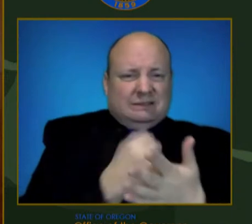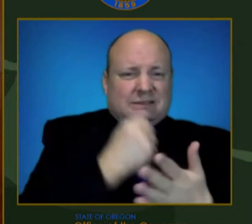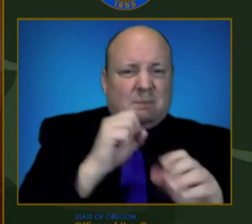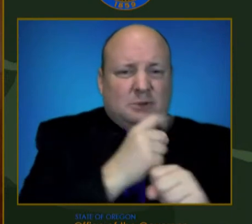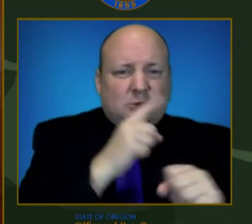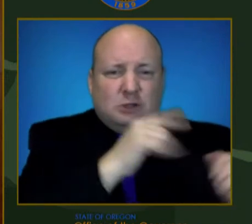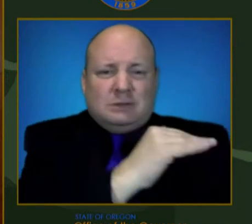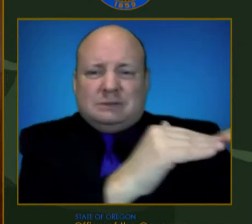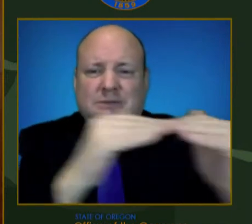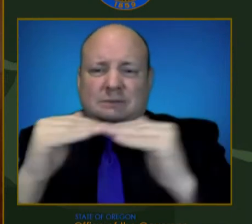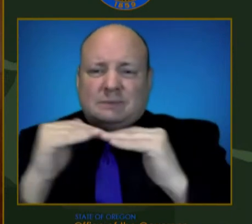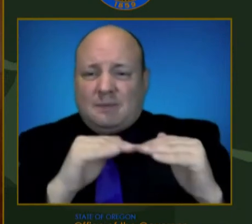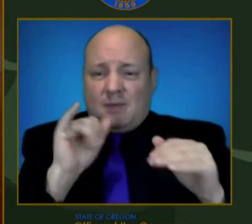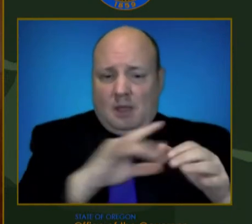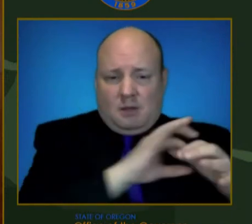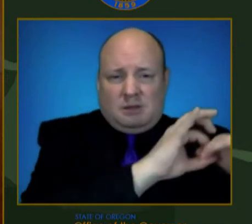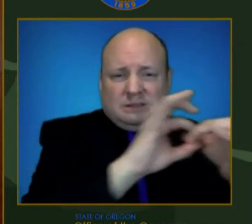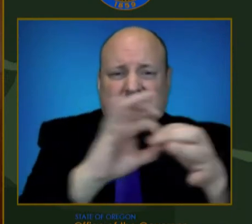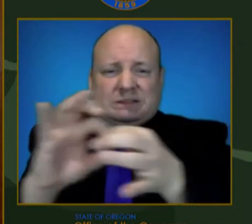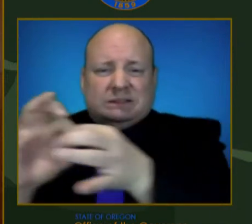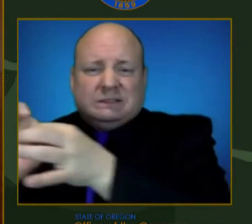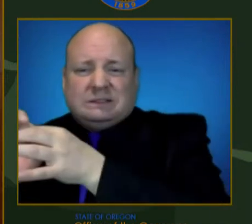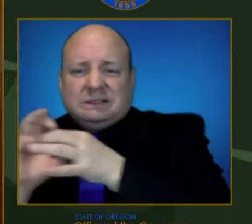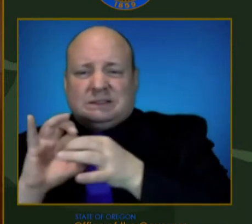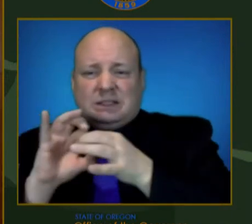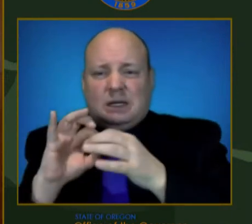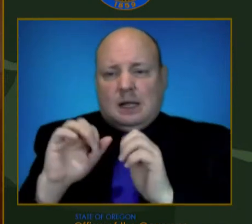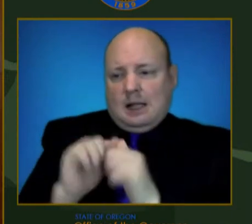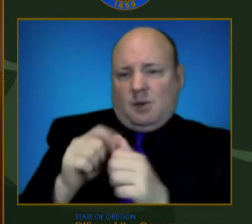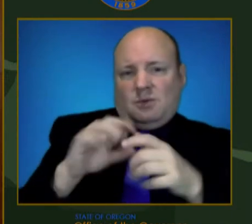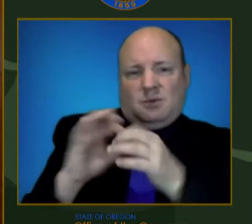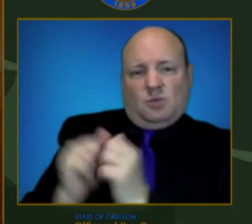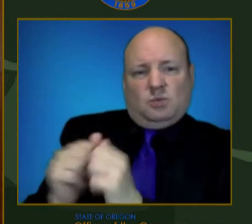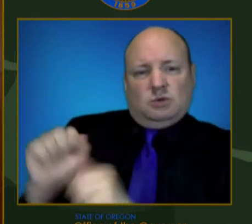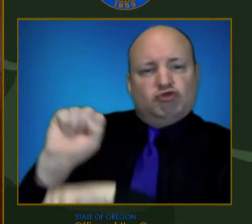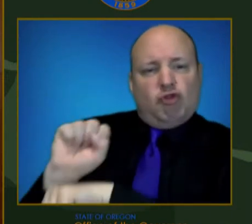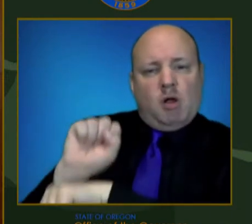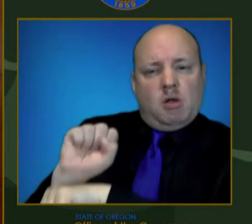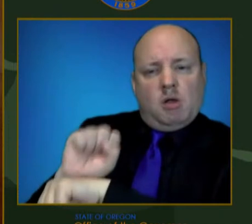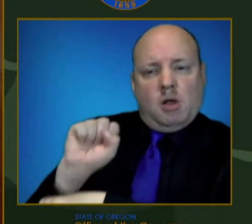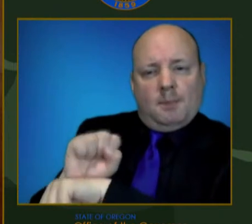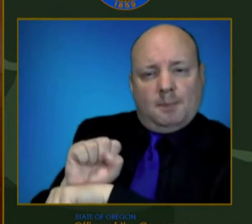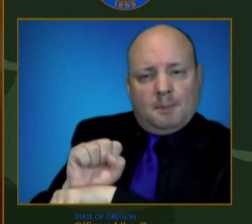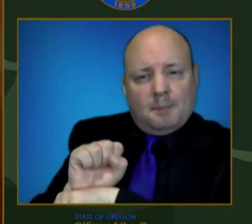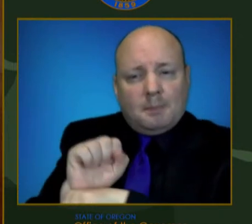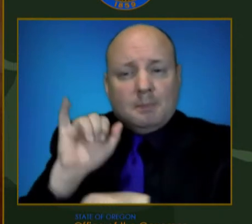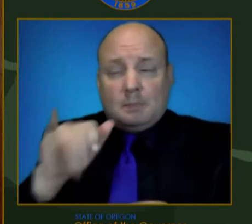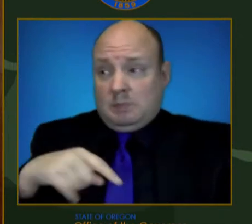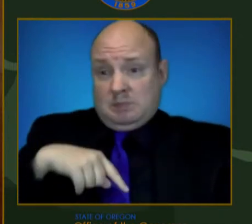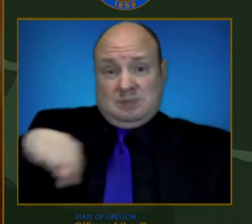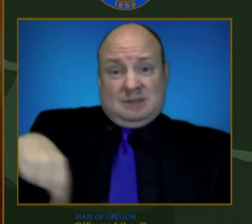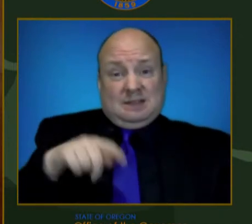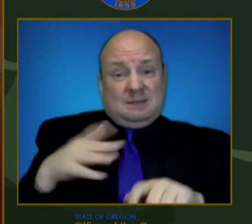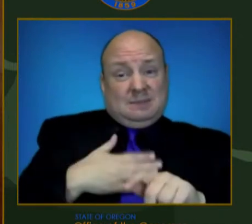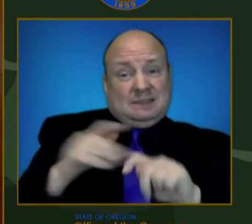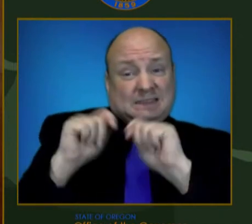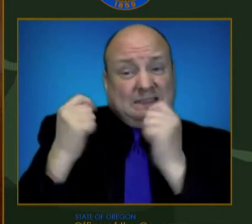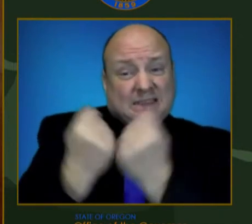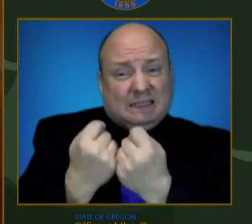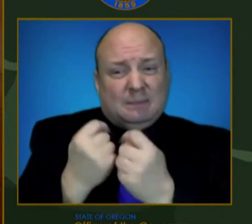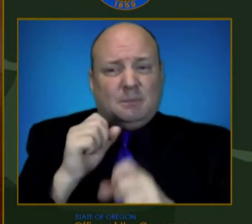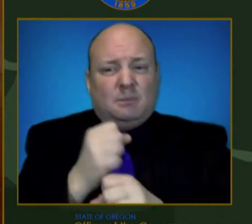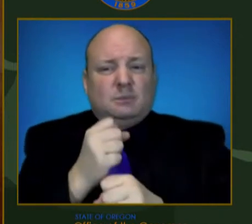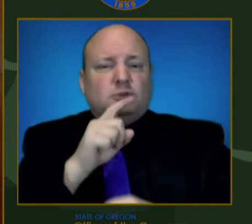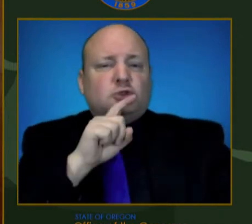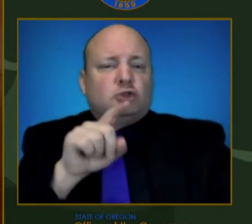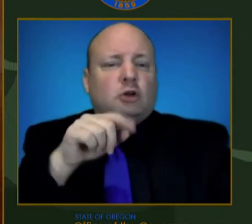people to Oregon's jobs. So I directed my team to work with the Racial Justice Council, as well as business